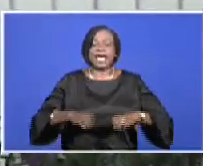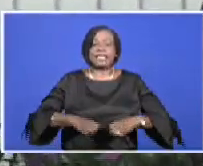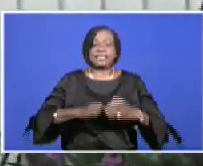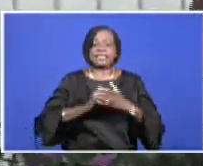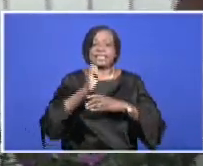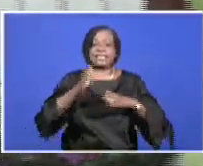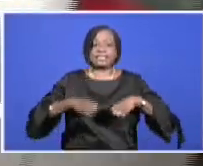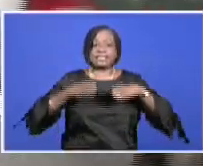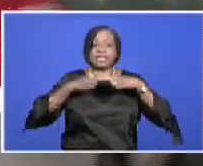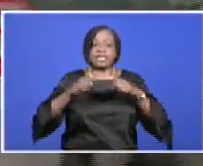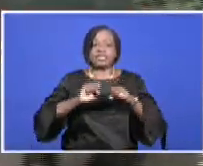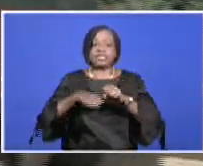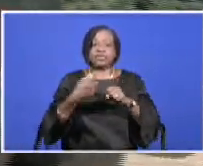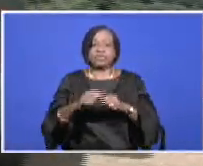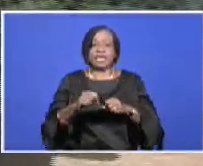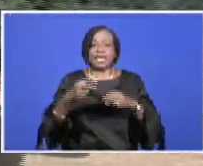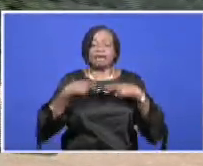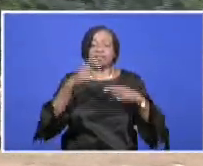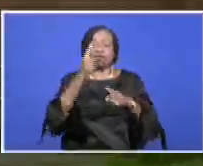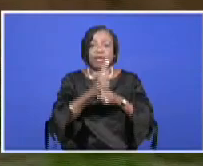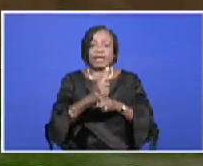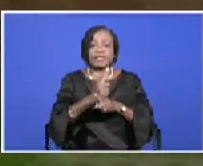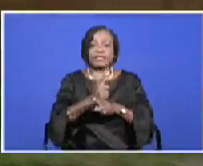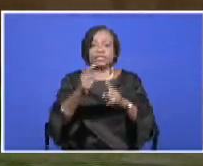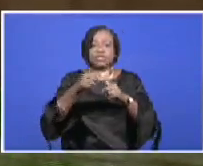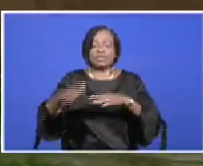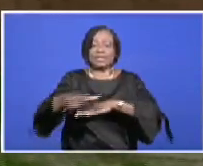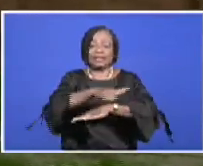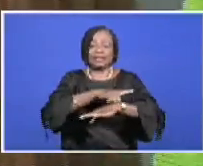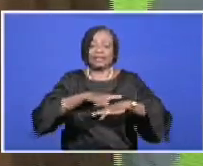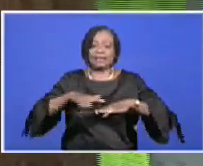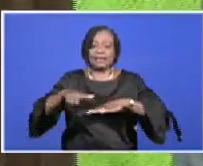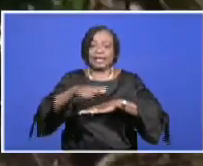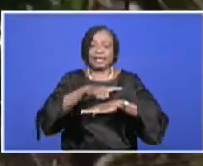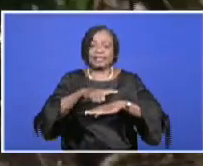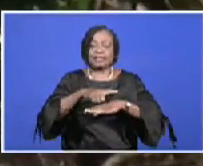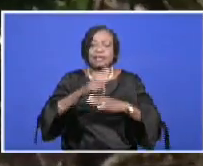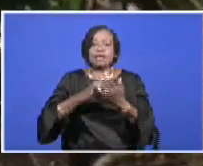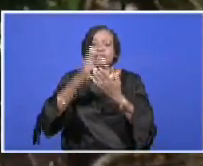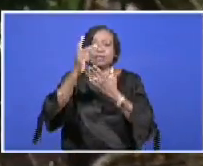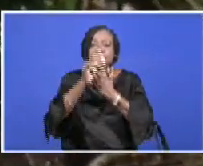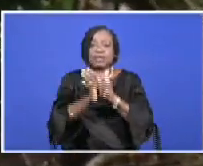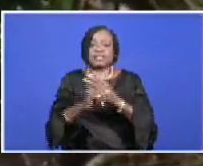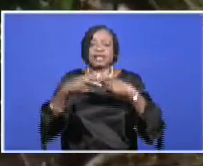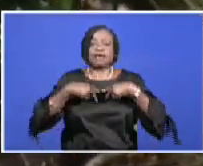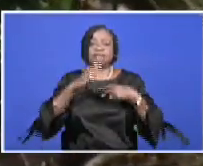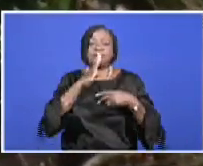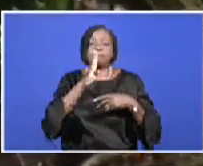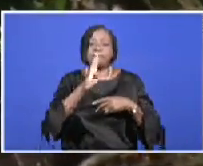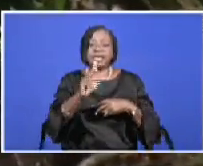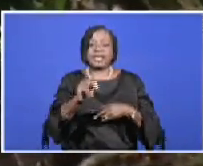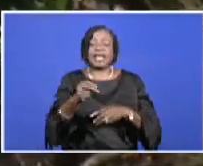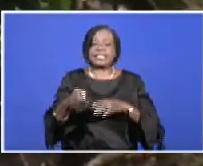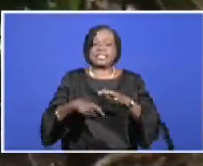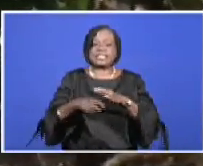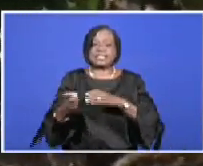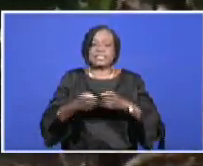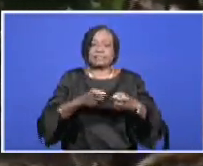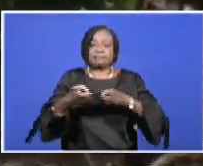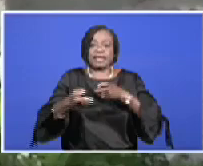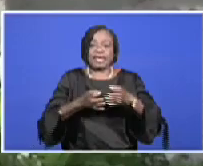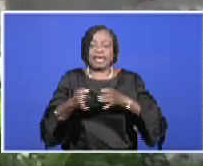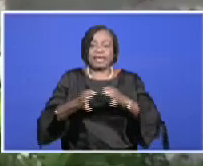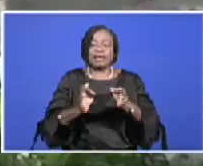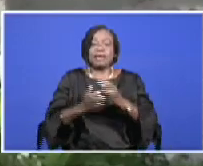The affidavit further notes that the eradication policy appears to be explained by the government as an attempt to command